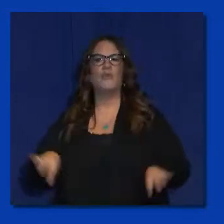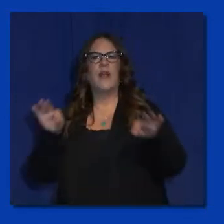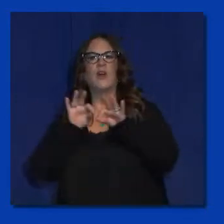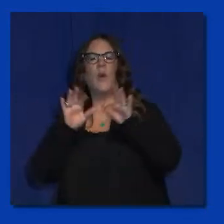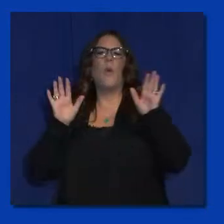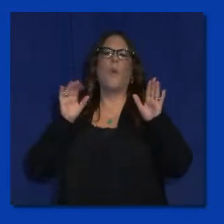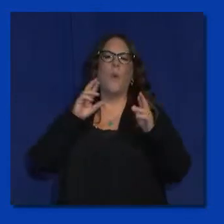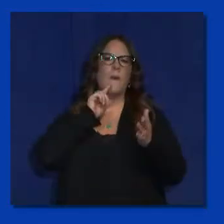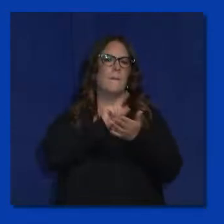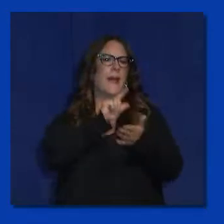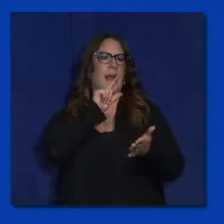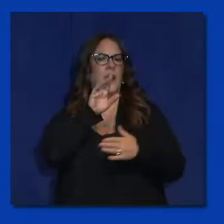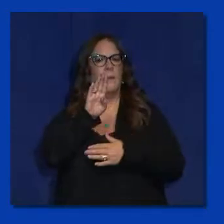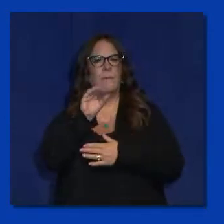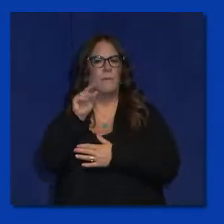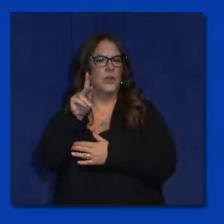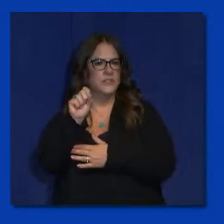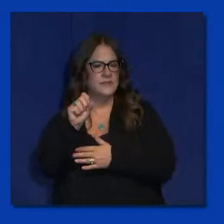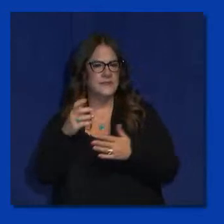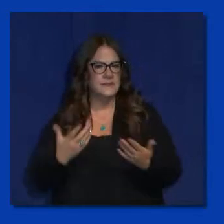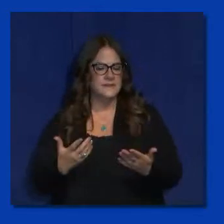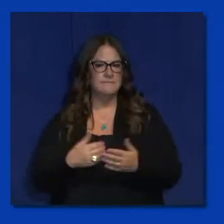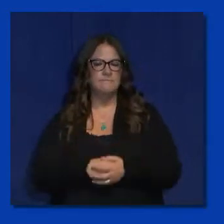or banning books